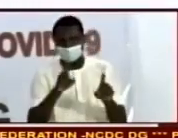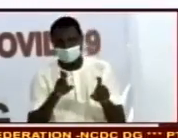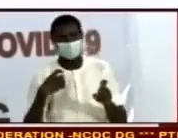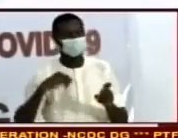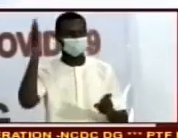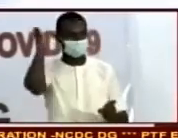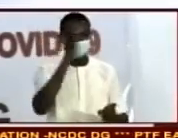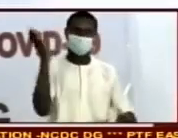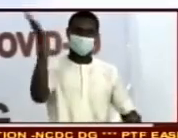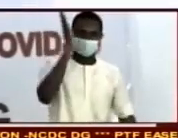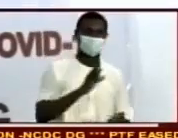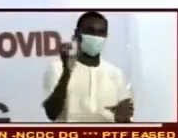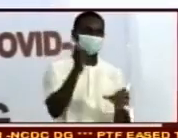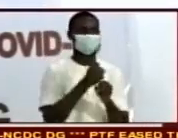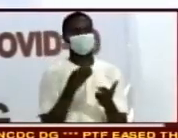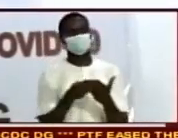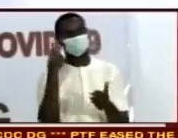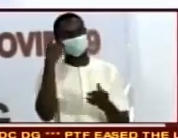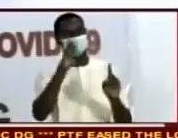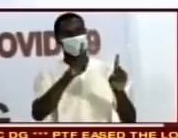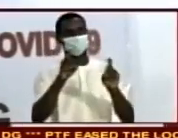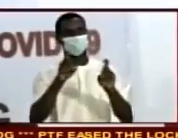do in public health emergencies.